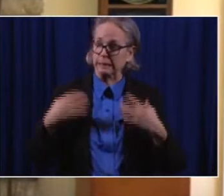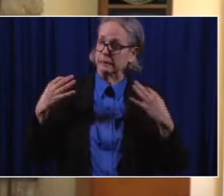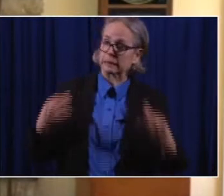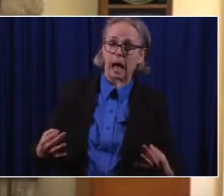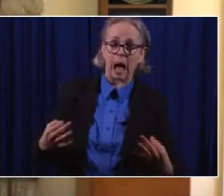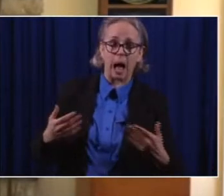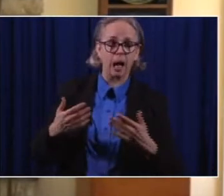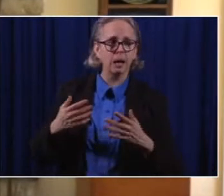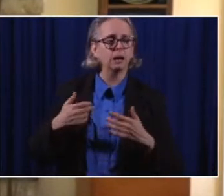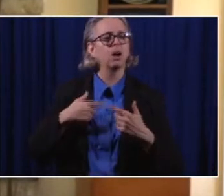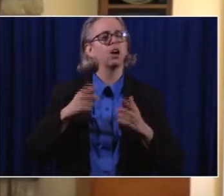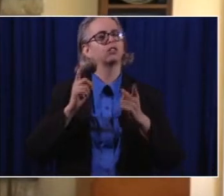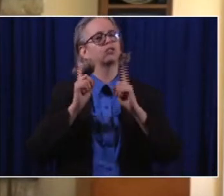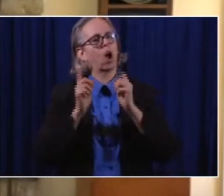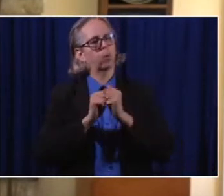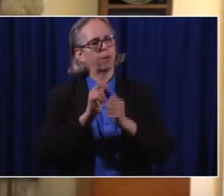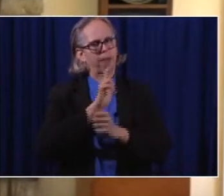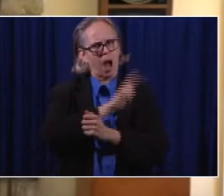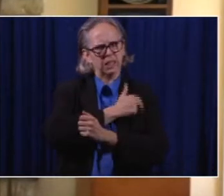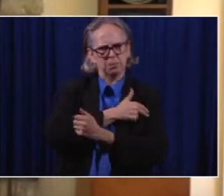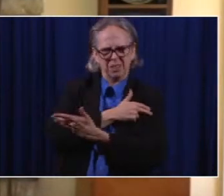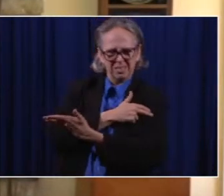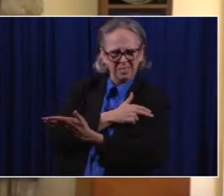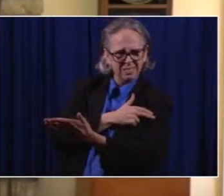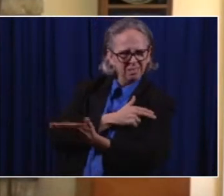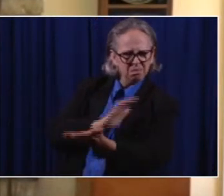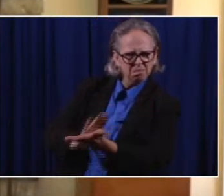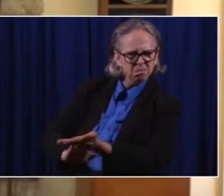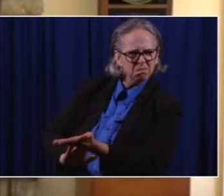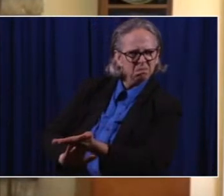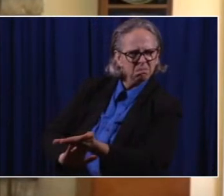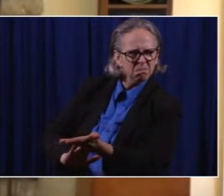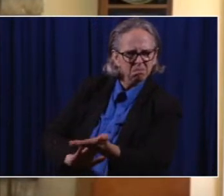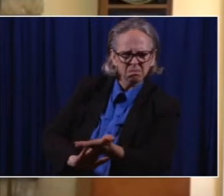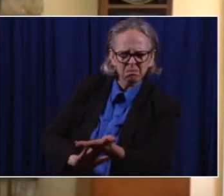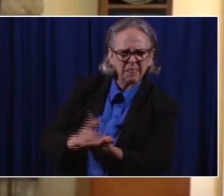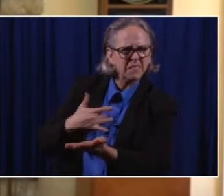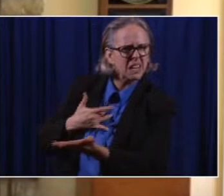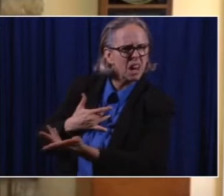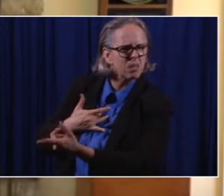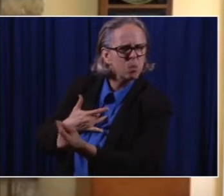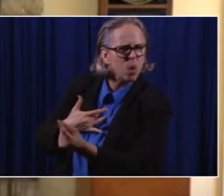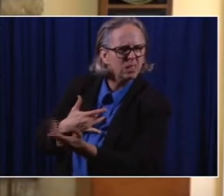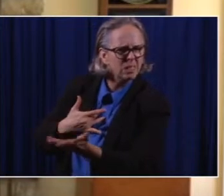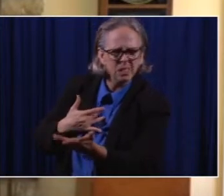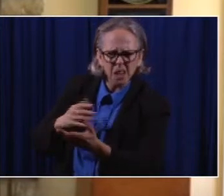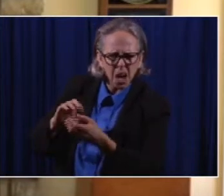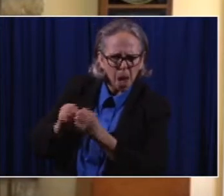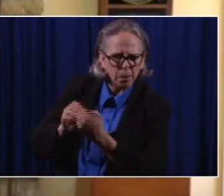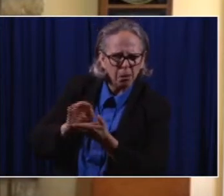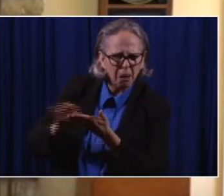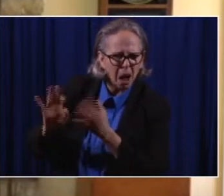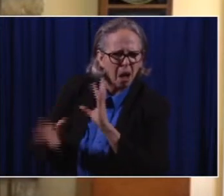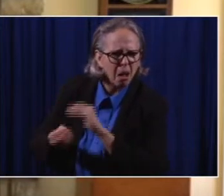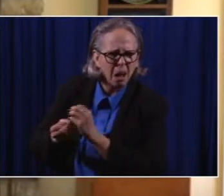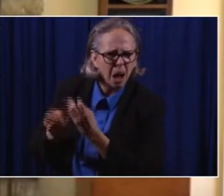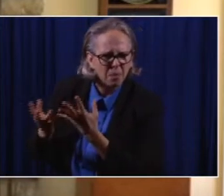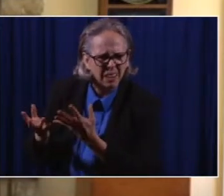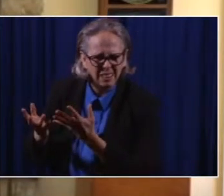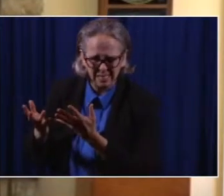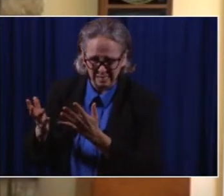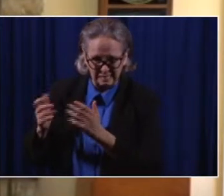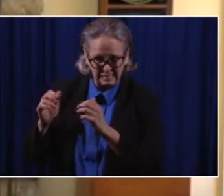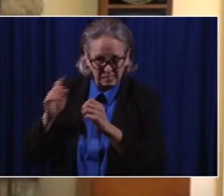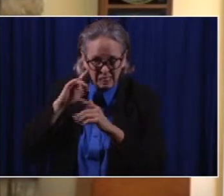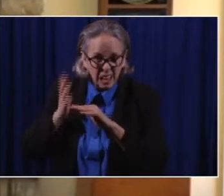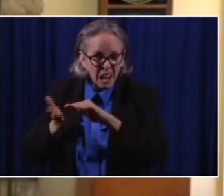time, and we check with them to see what they are seeing and how bad the situation is. If